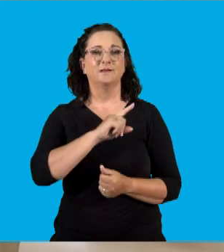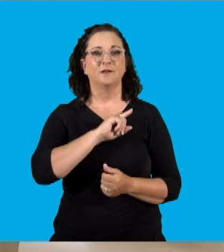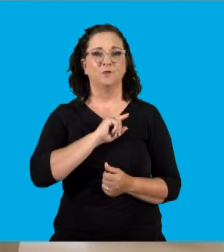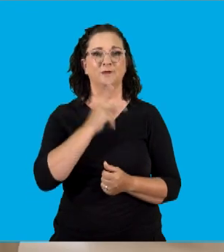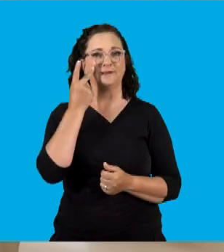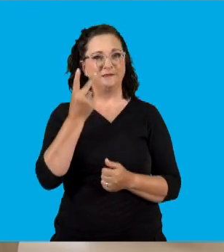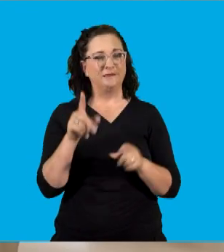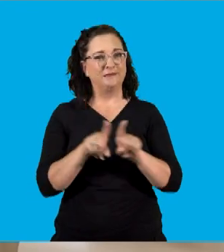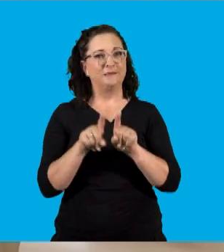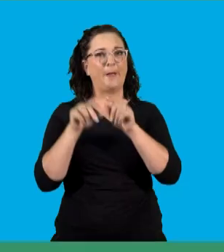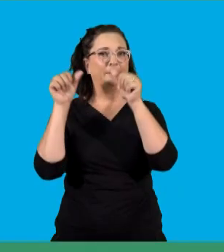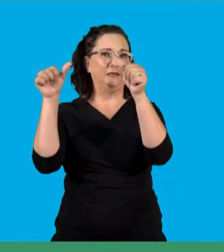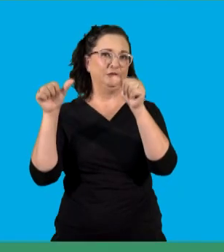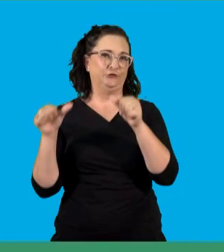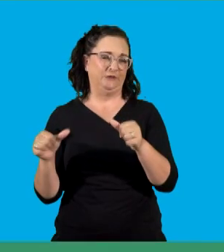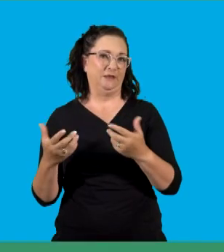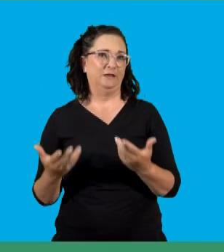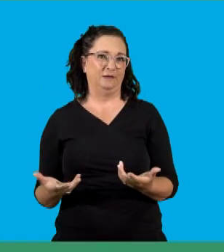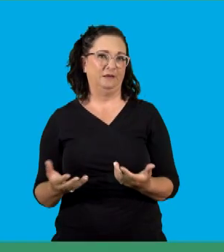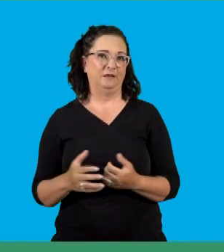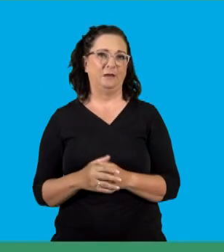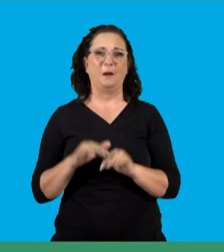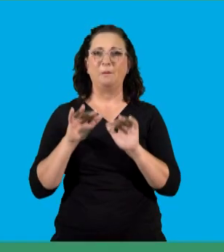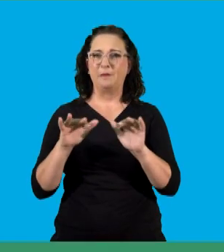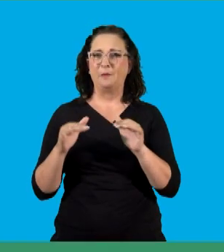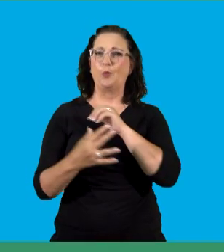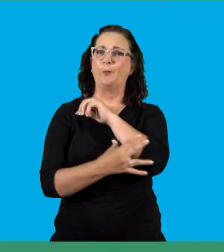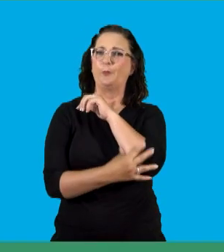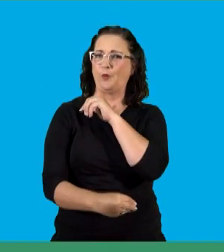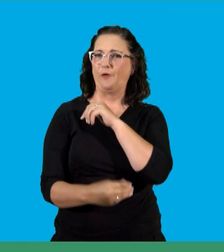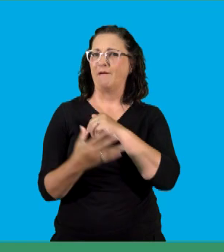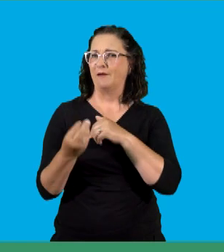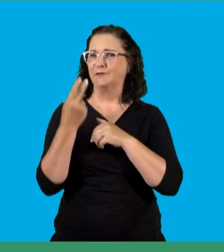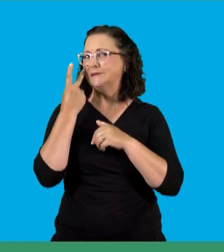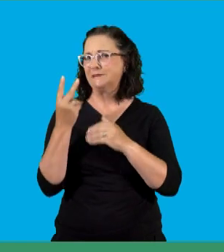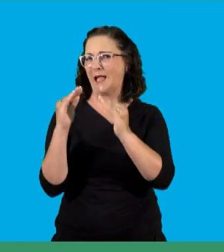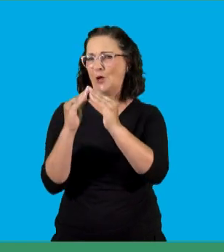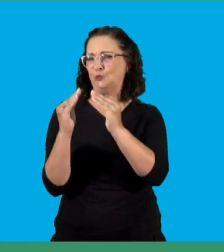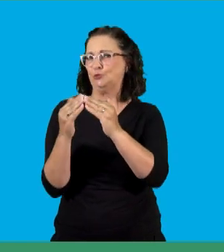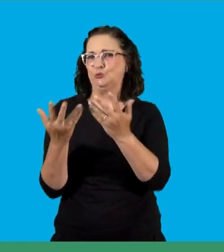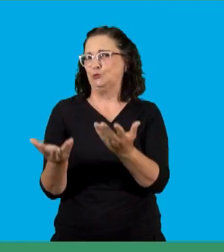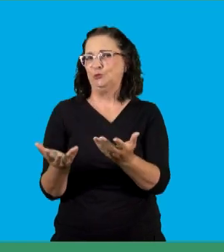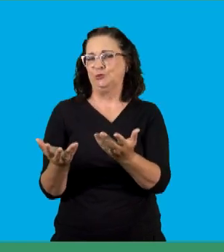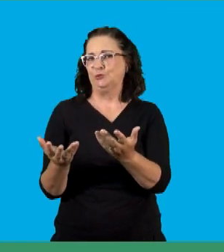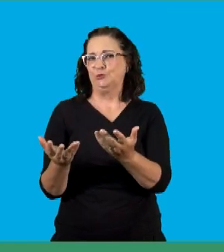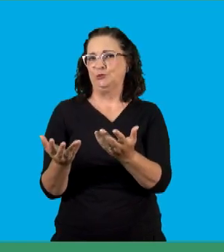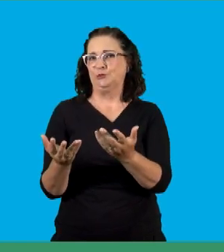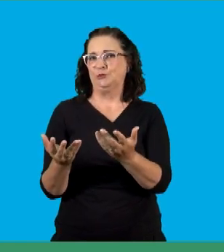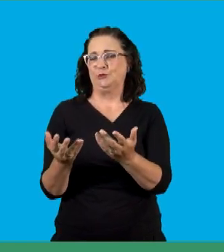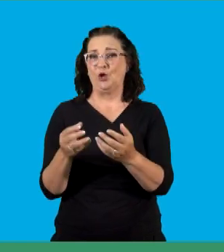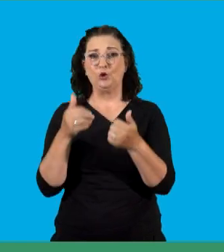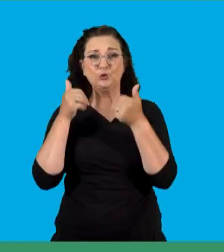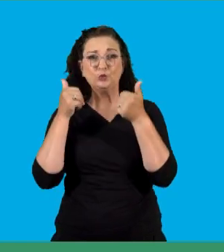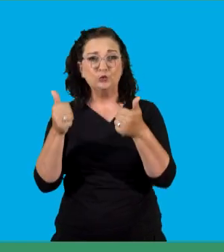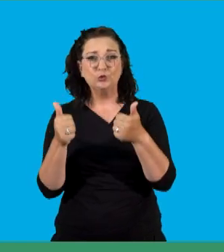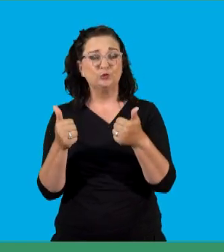As you can see on the picture there, it's a perfect example of people living in poverty. Look at the house that they live in. It's not in